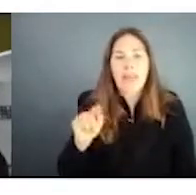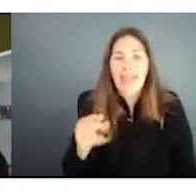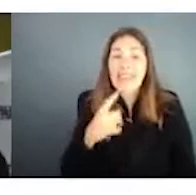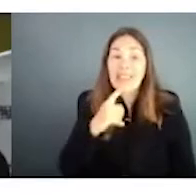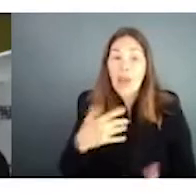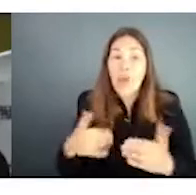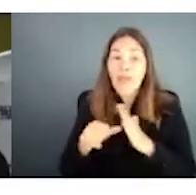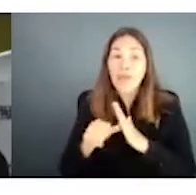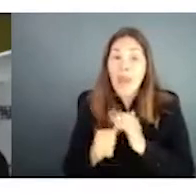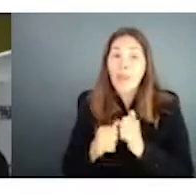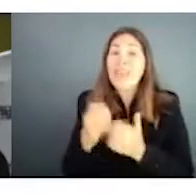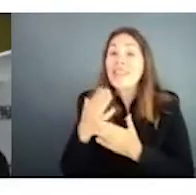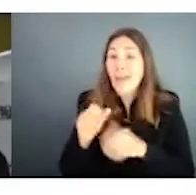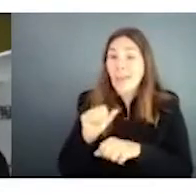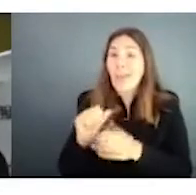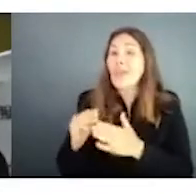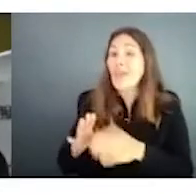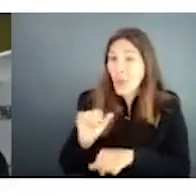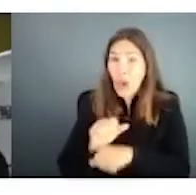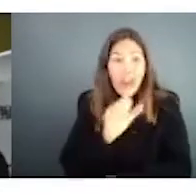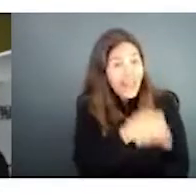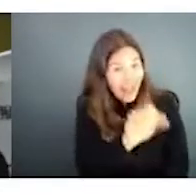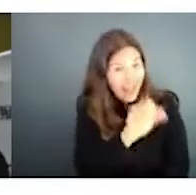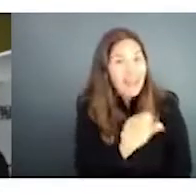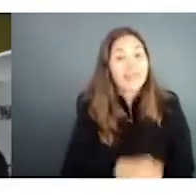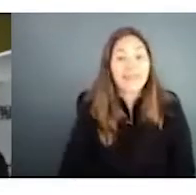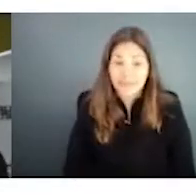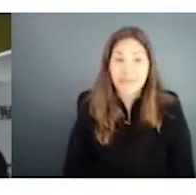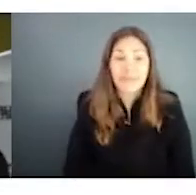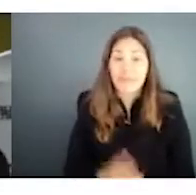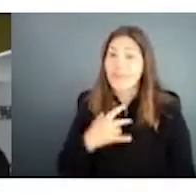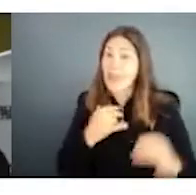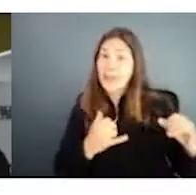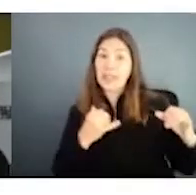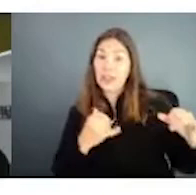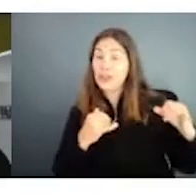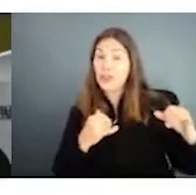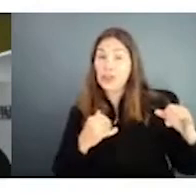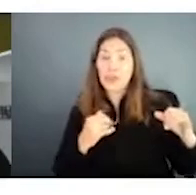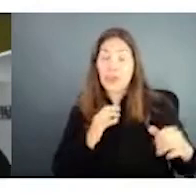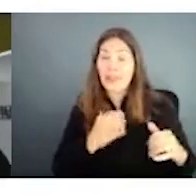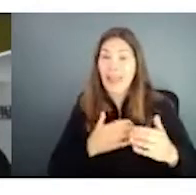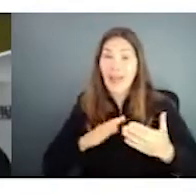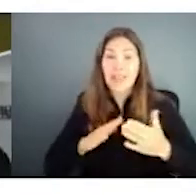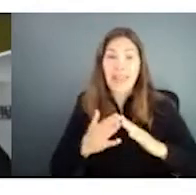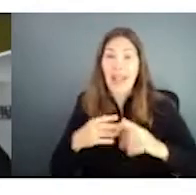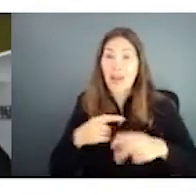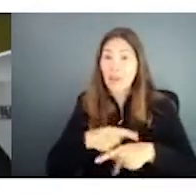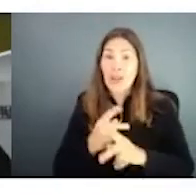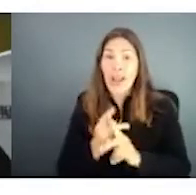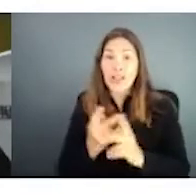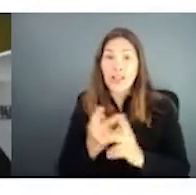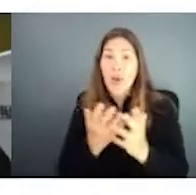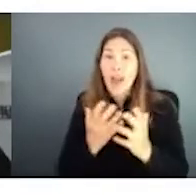with some of the student work. Yes, and me as well. Like our town productions